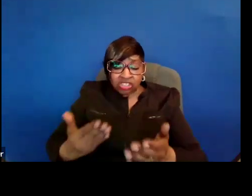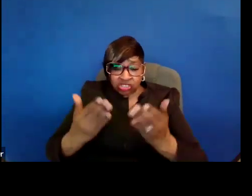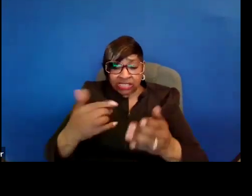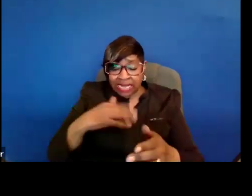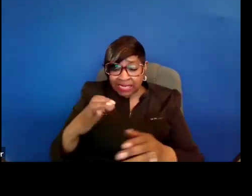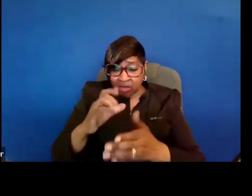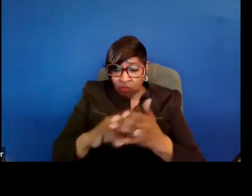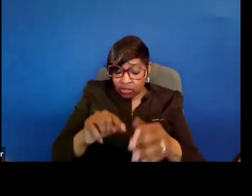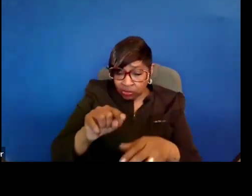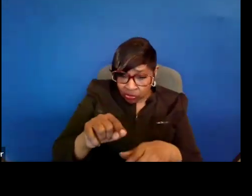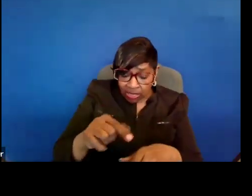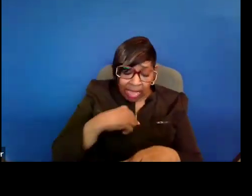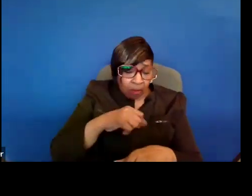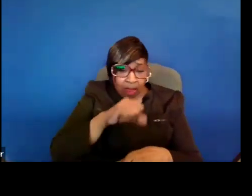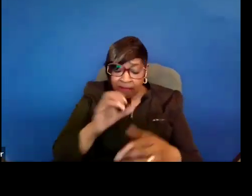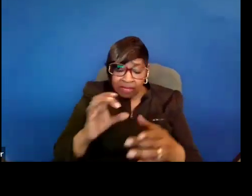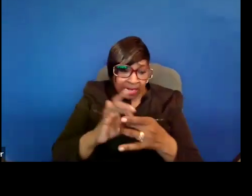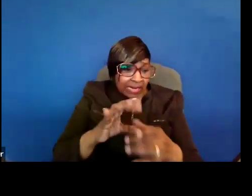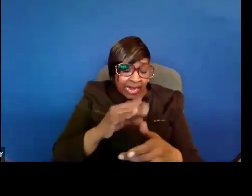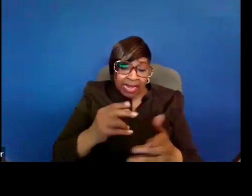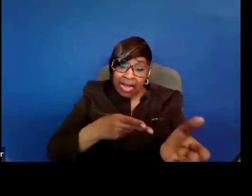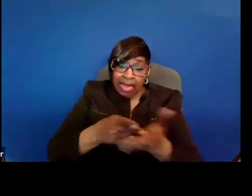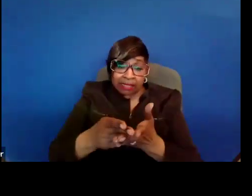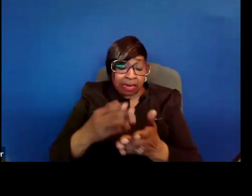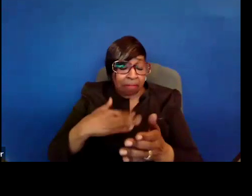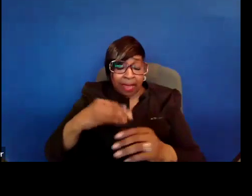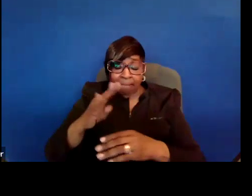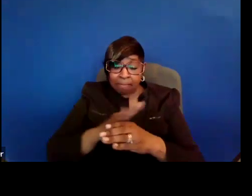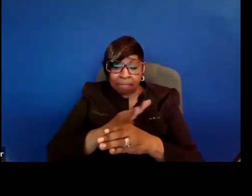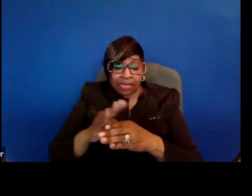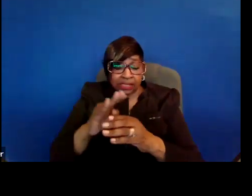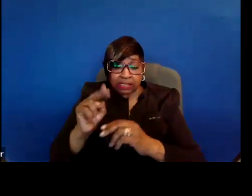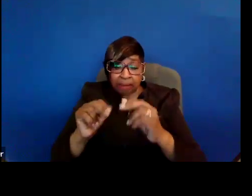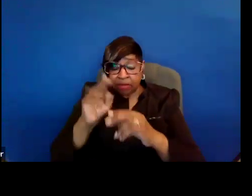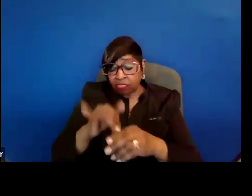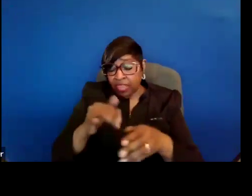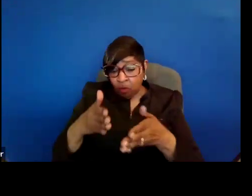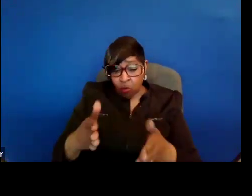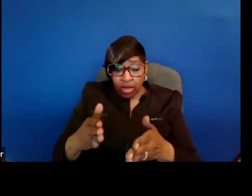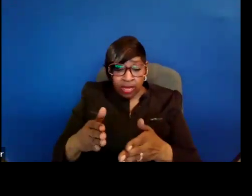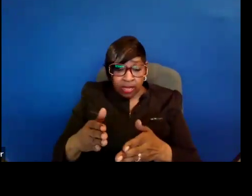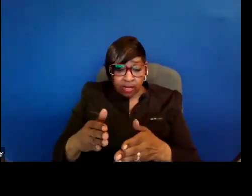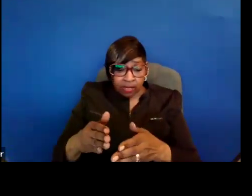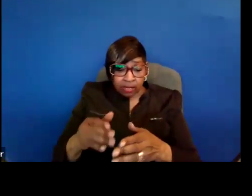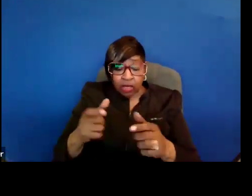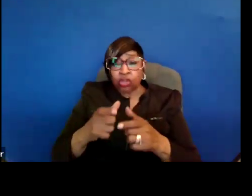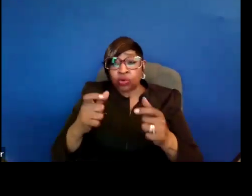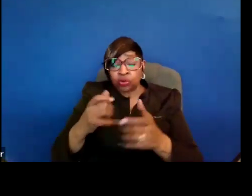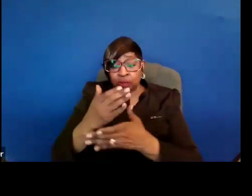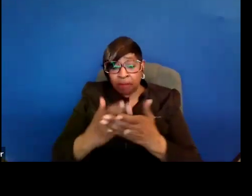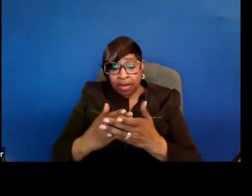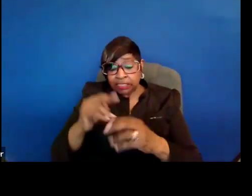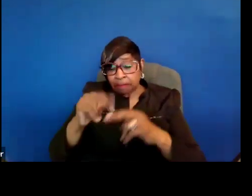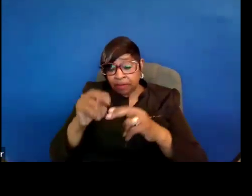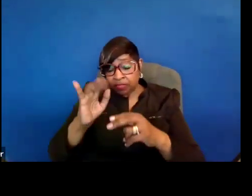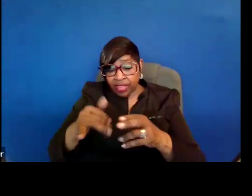love to connect. And frankly, my business has been built, that way, like a huge portion of it has been built that